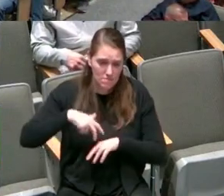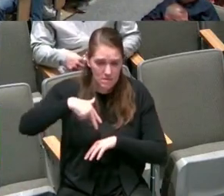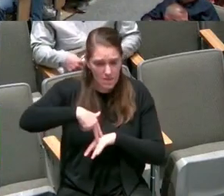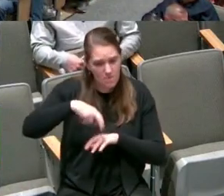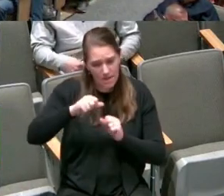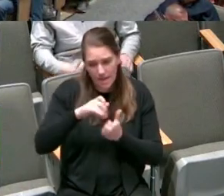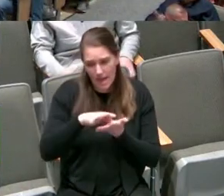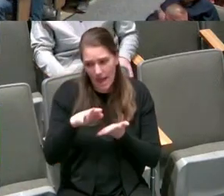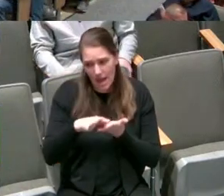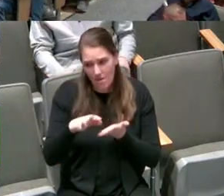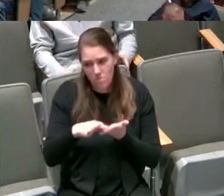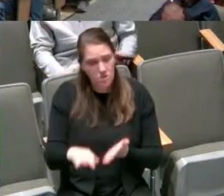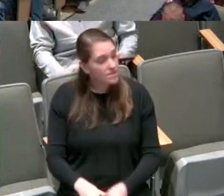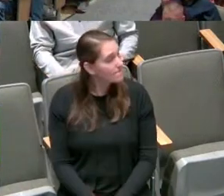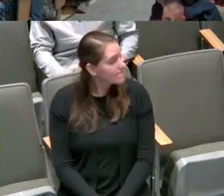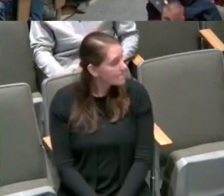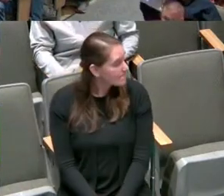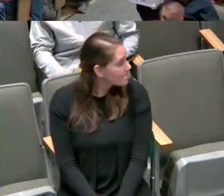counted